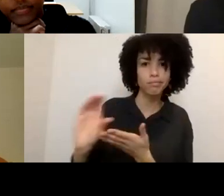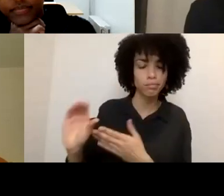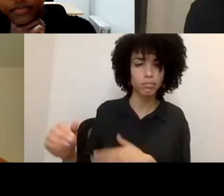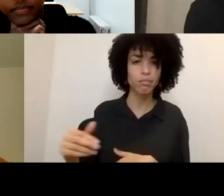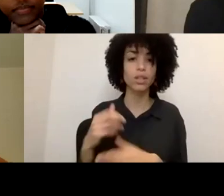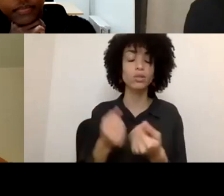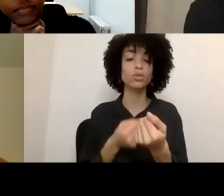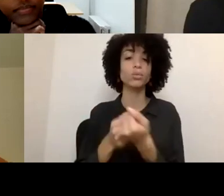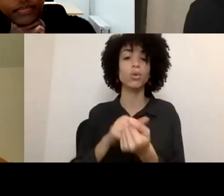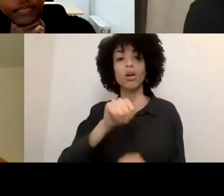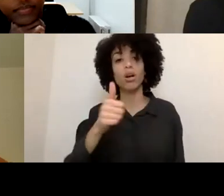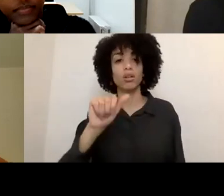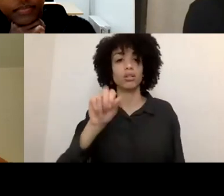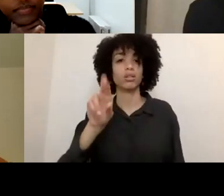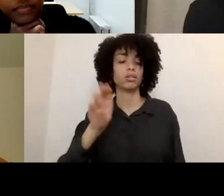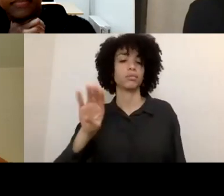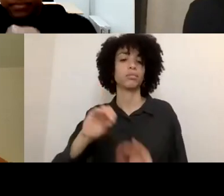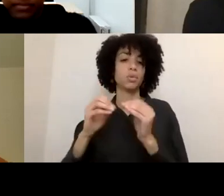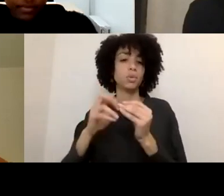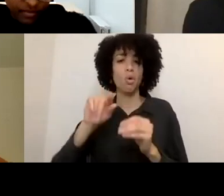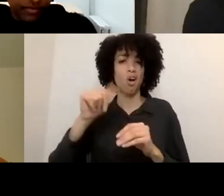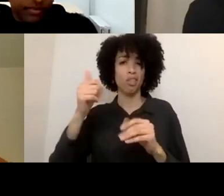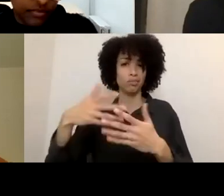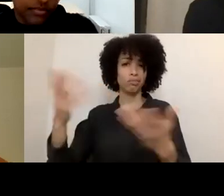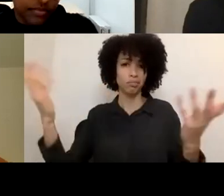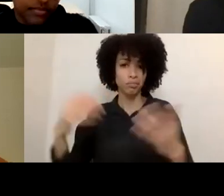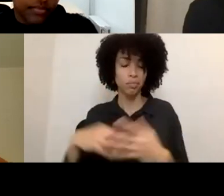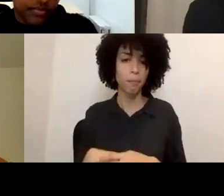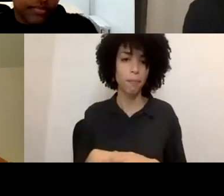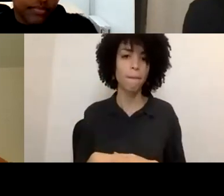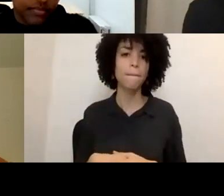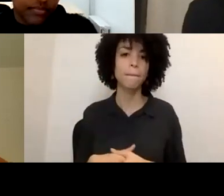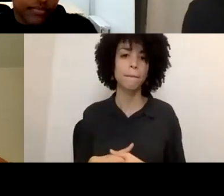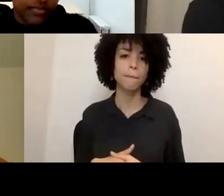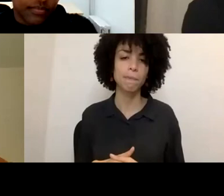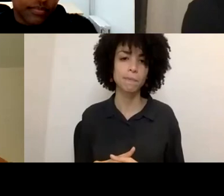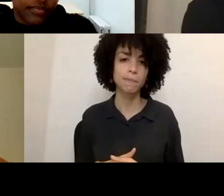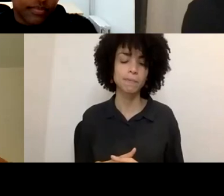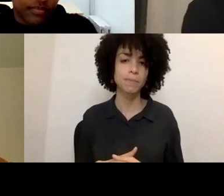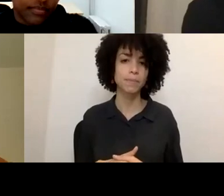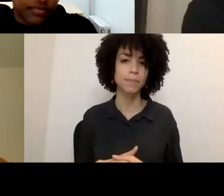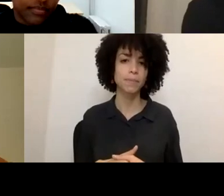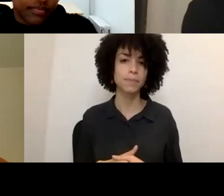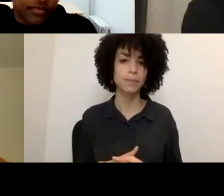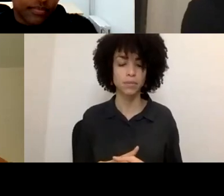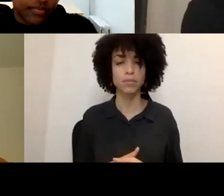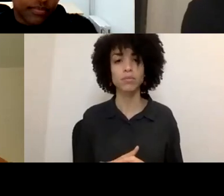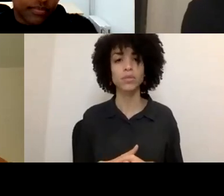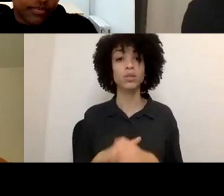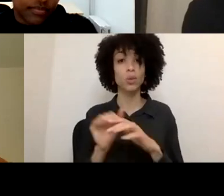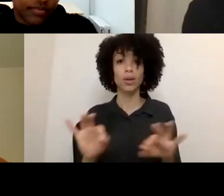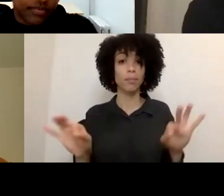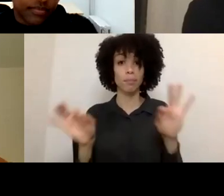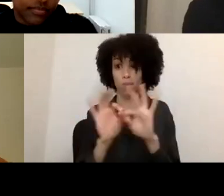Arab organizations or anything else. So I think that's one way, is to sort of, create our own